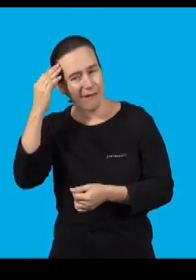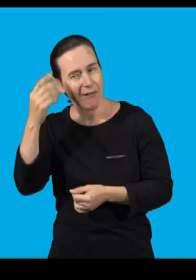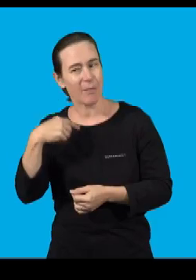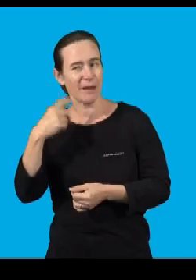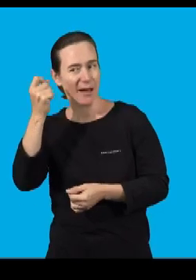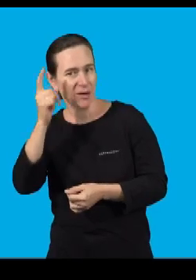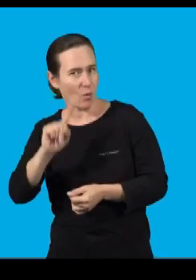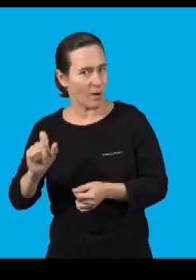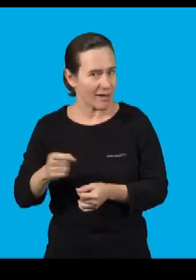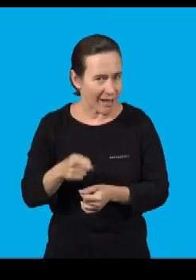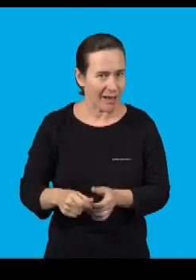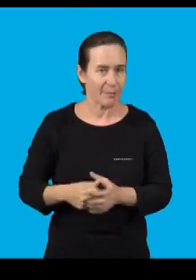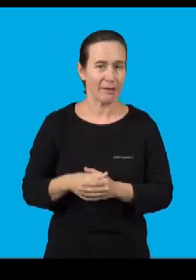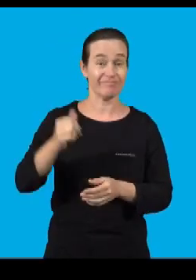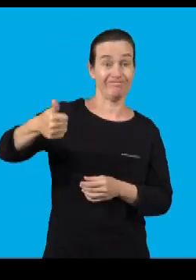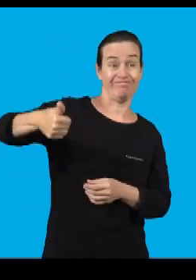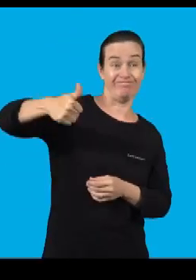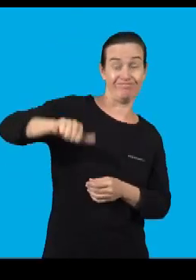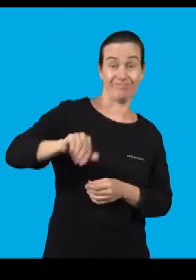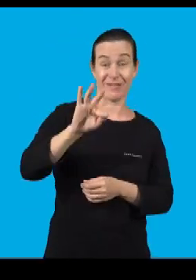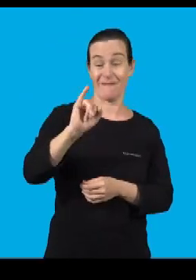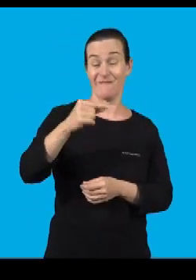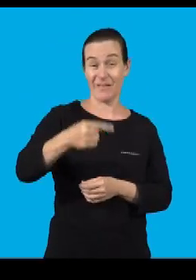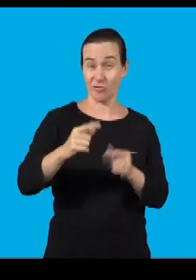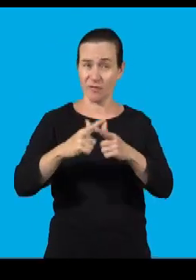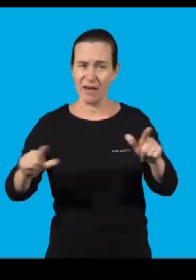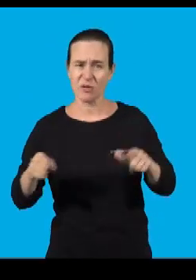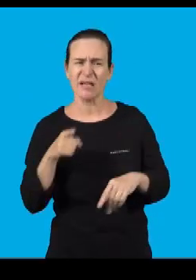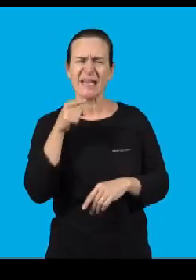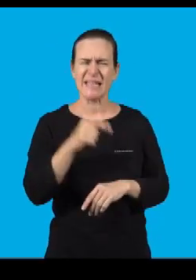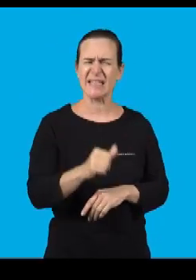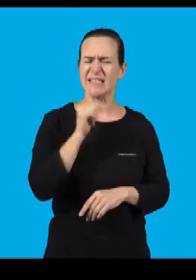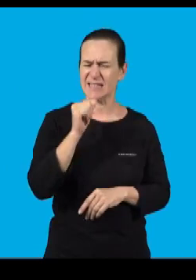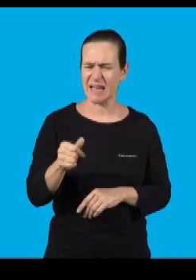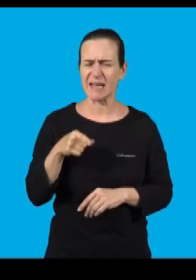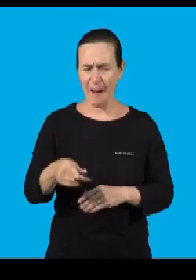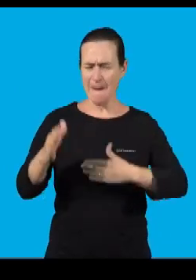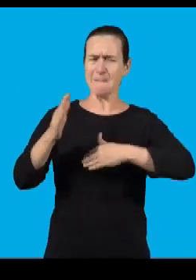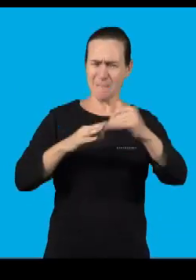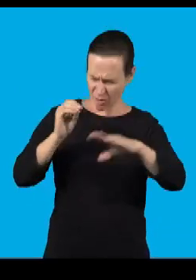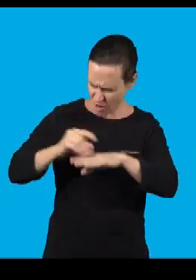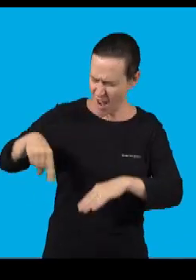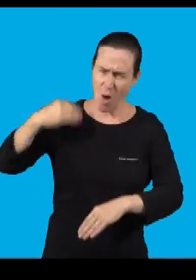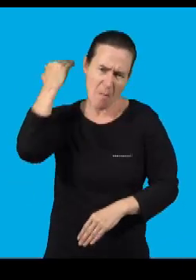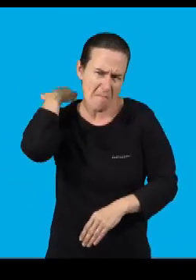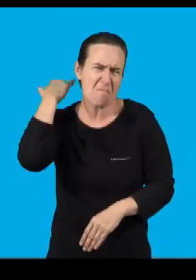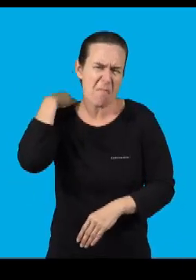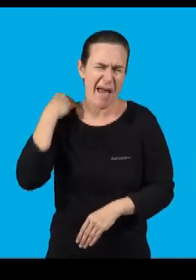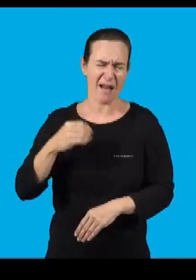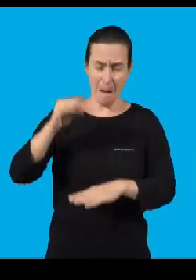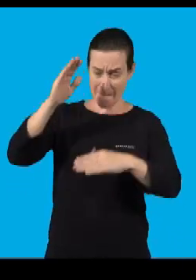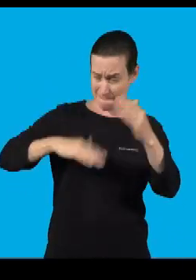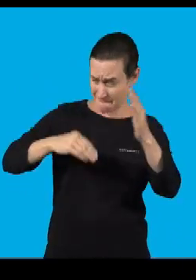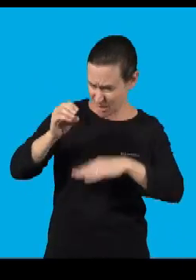created in your head about what we're expecting. Look at the figurative language. He said, it is built on our